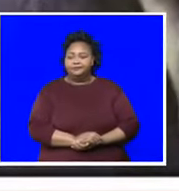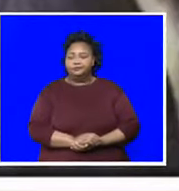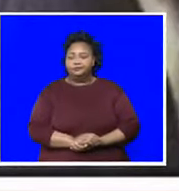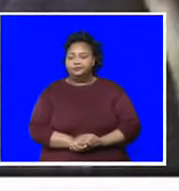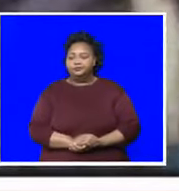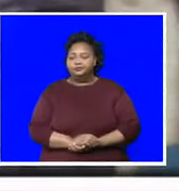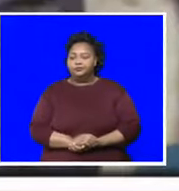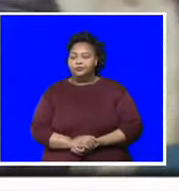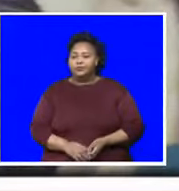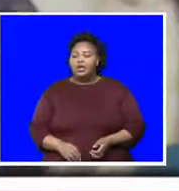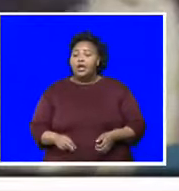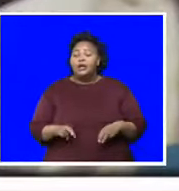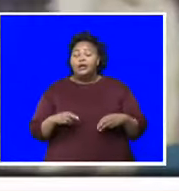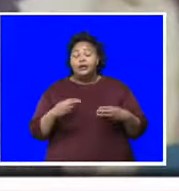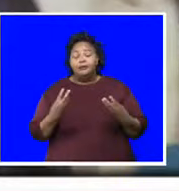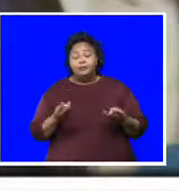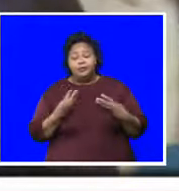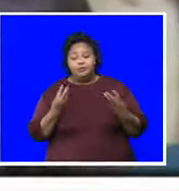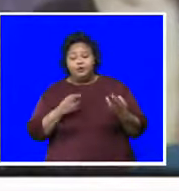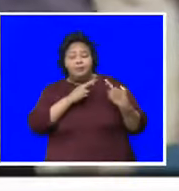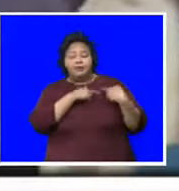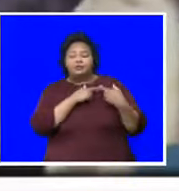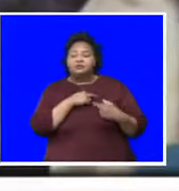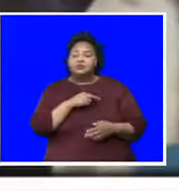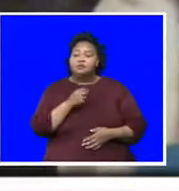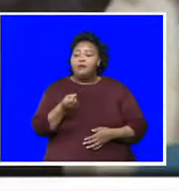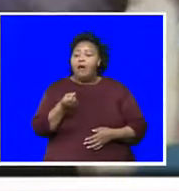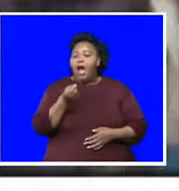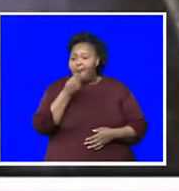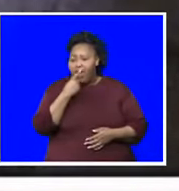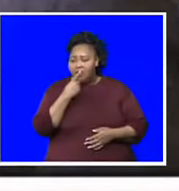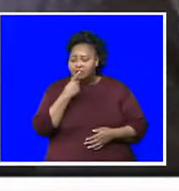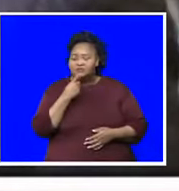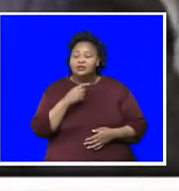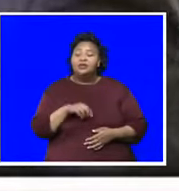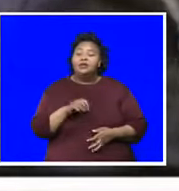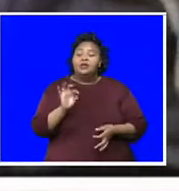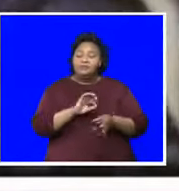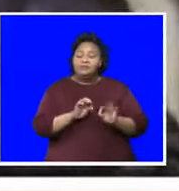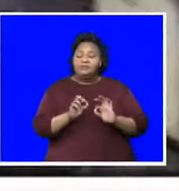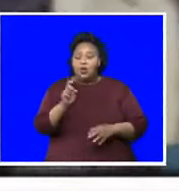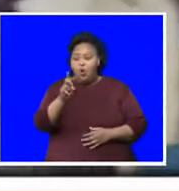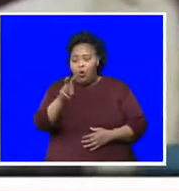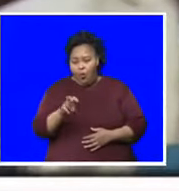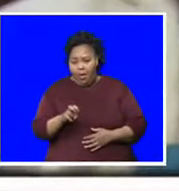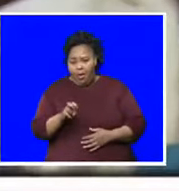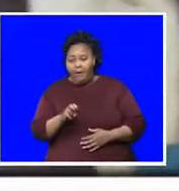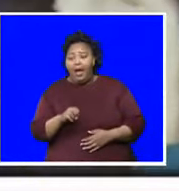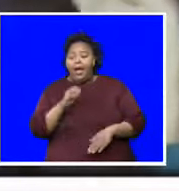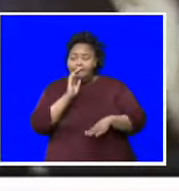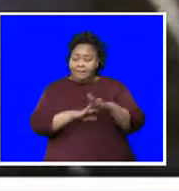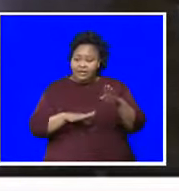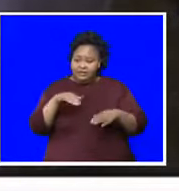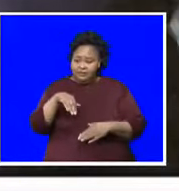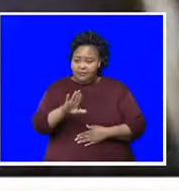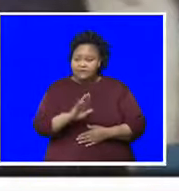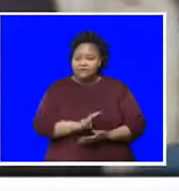everyone here. Akuboshe at least munye ngeke bawebe bonke sibinze nasithi ekubiwa lapho ungayi